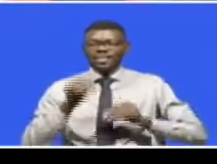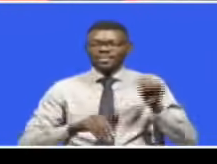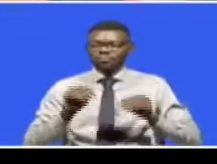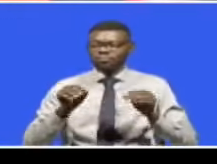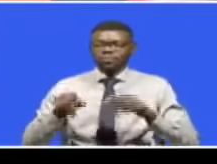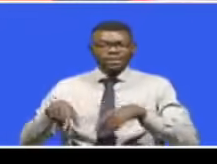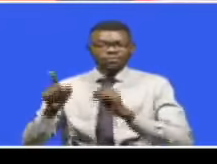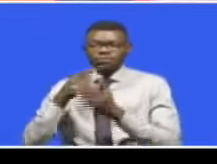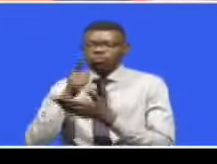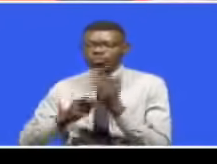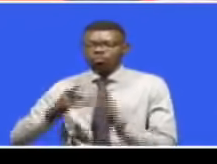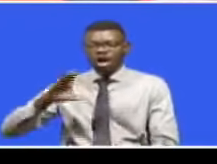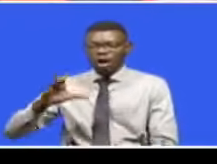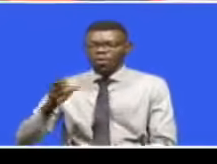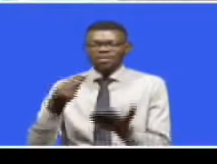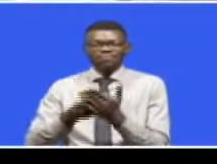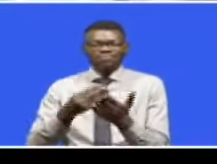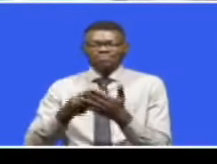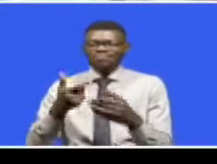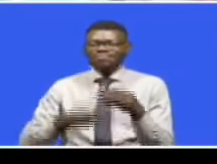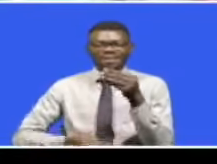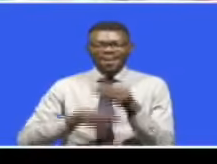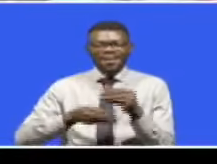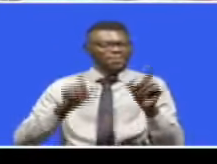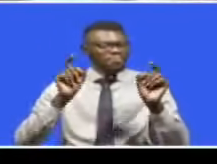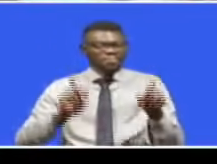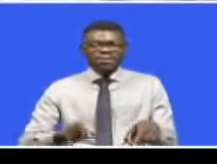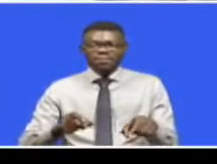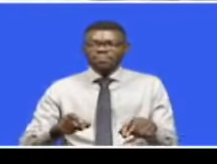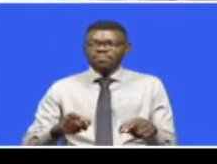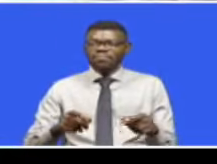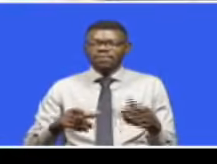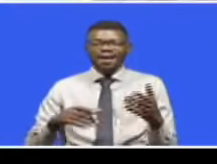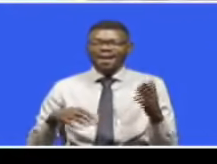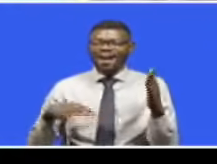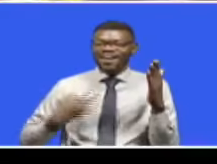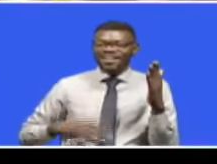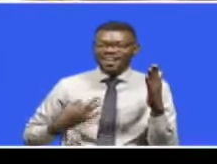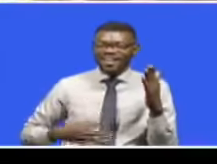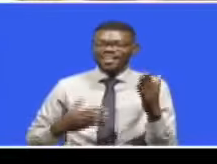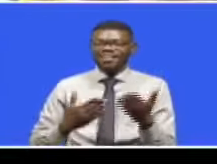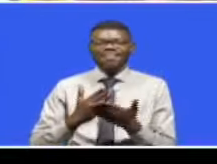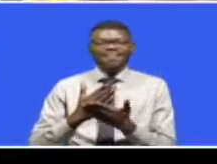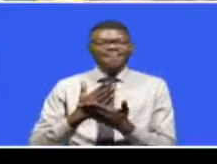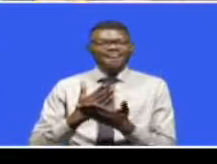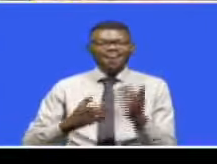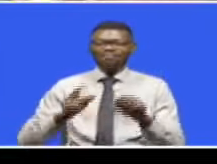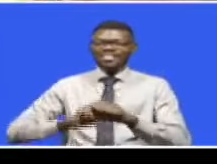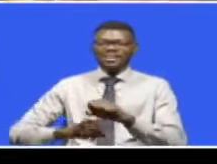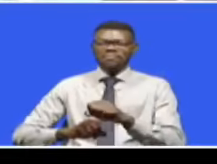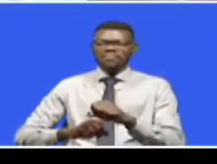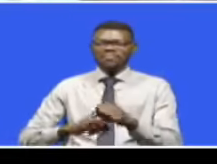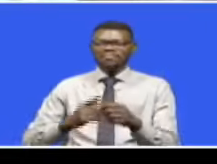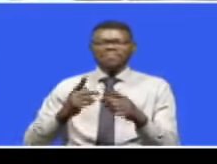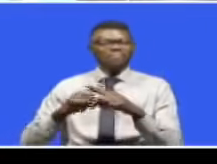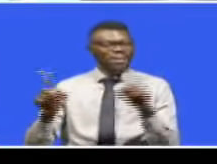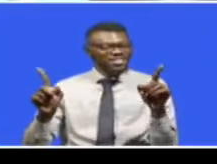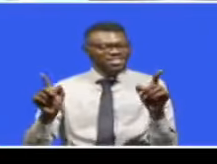that the counties need additional funds. Tumesema hiyo rege imeenda half time. Tunaangalia mambo mbele